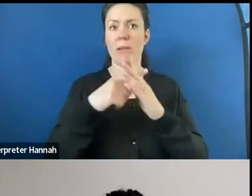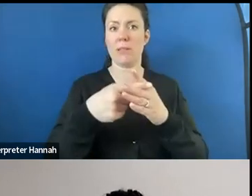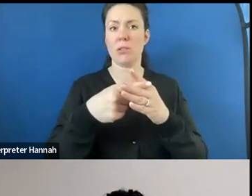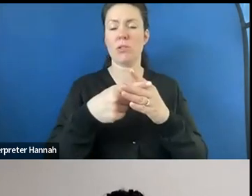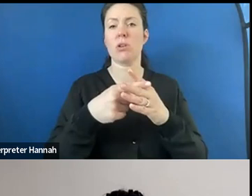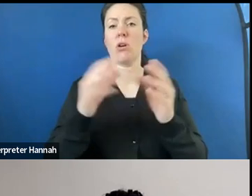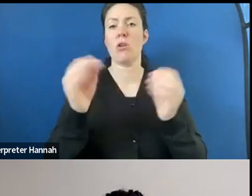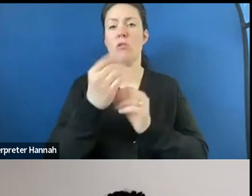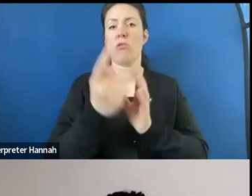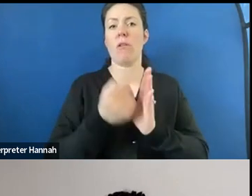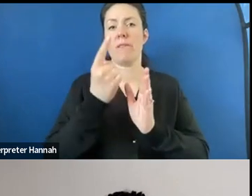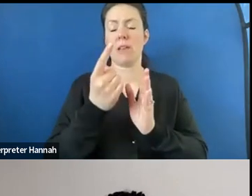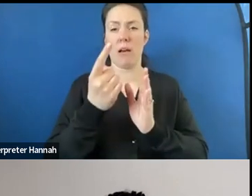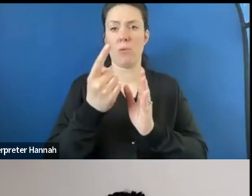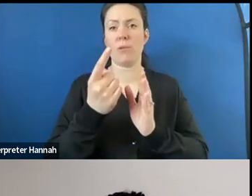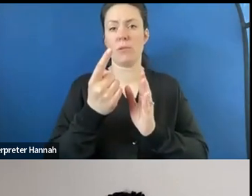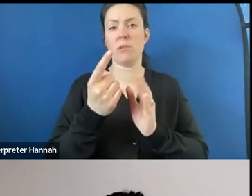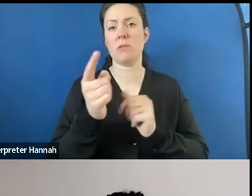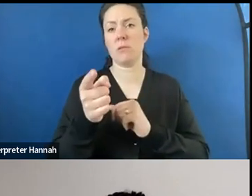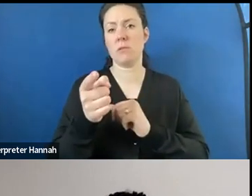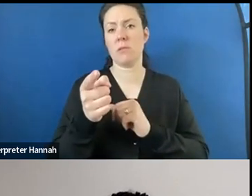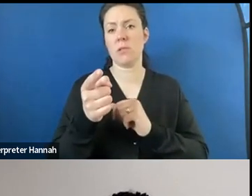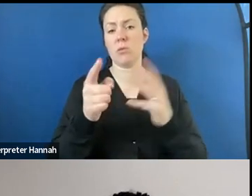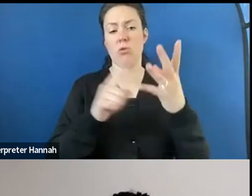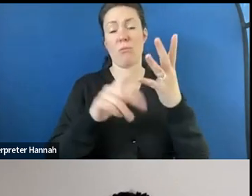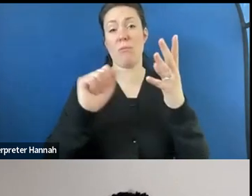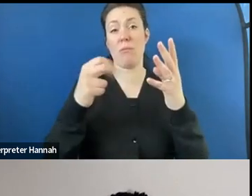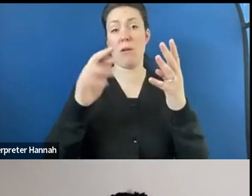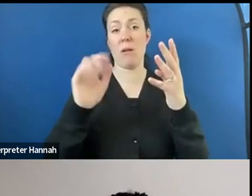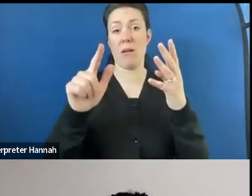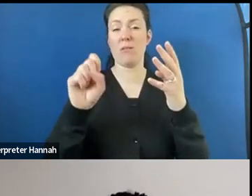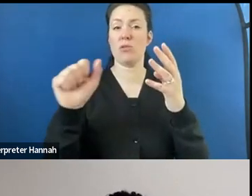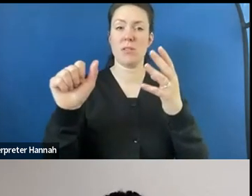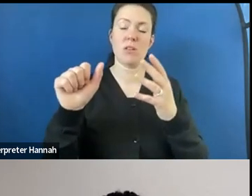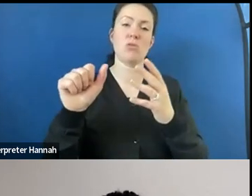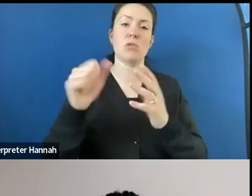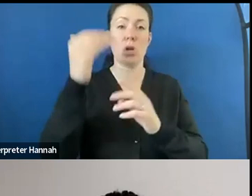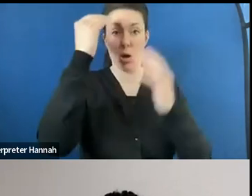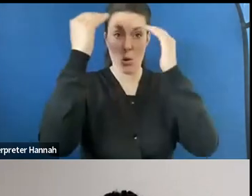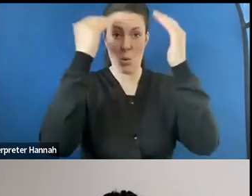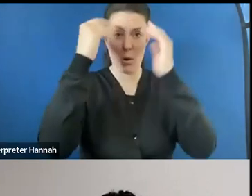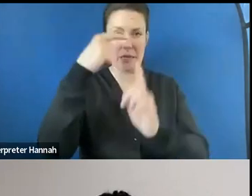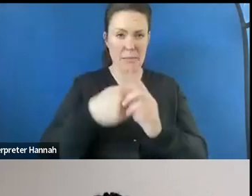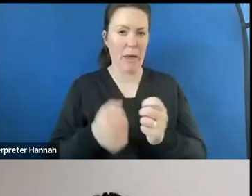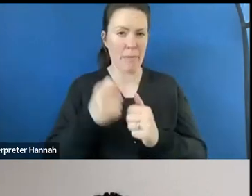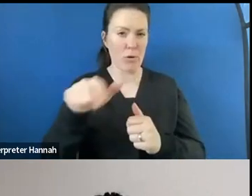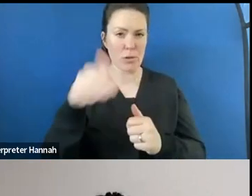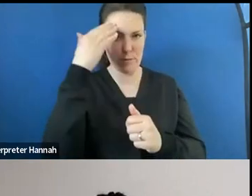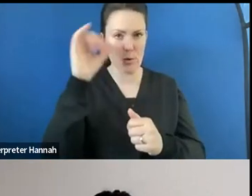these office hours will be at the end of April, which is Sexual Assault Awareness Month, as many folks probably know.